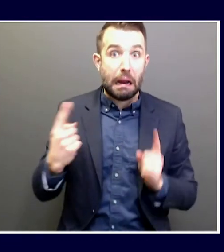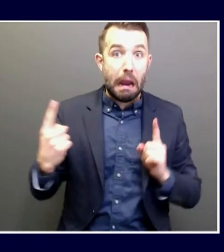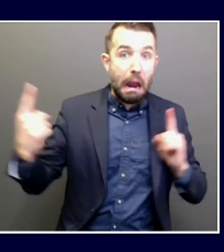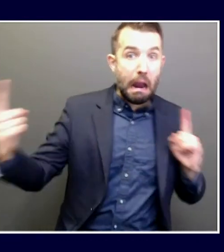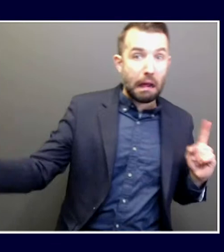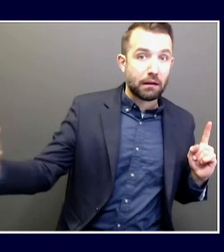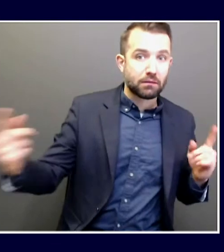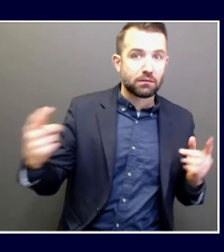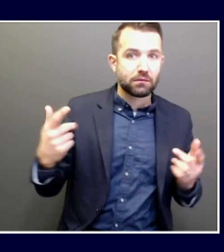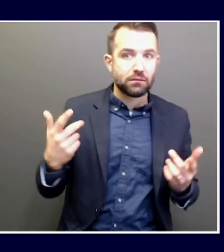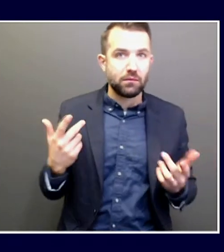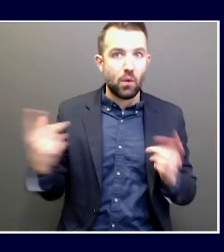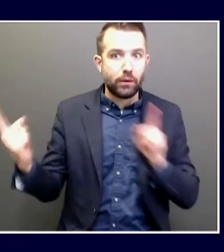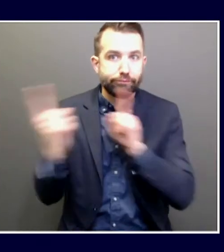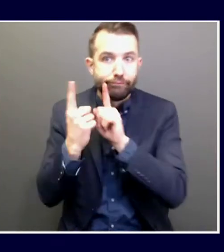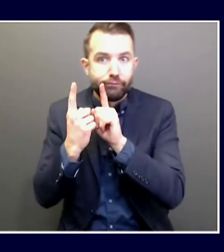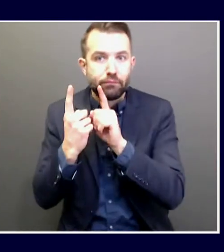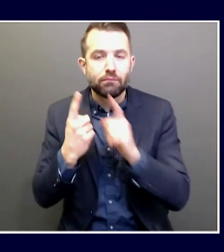arbitrary?